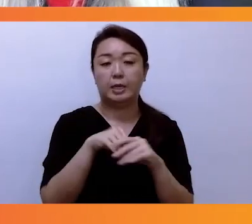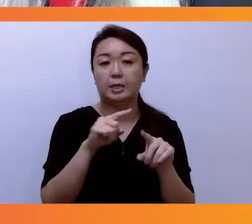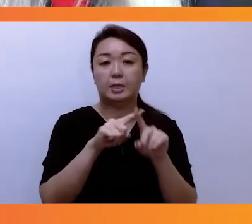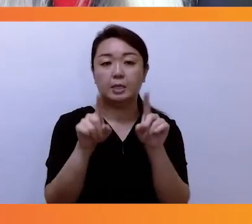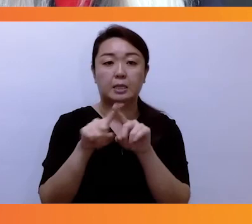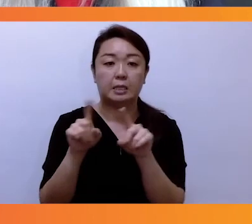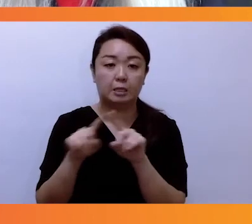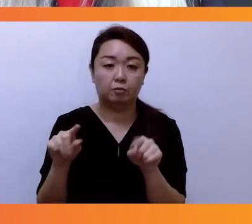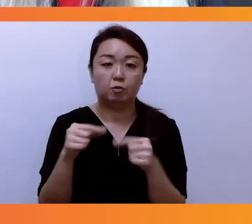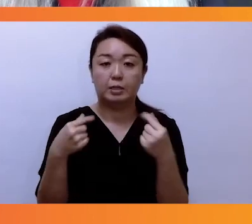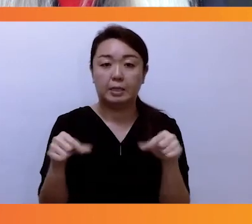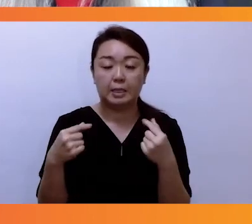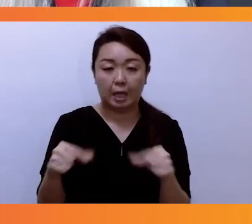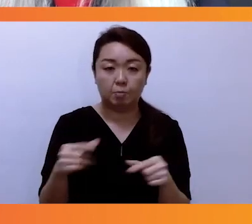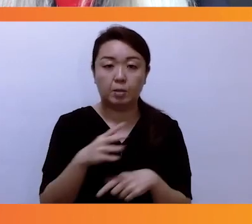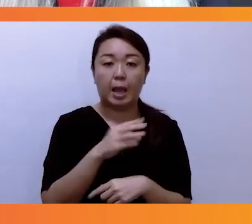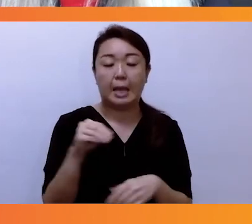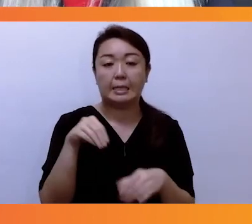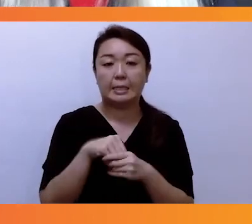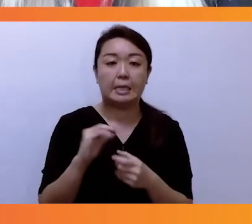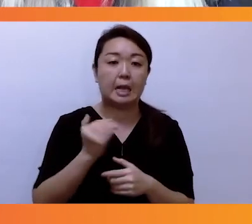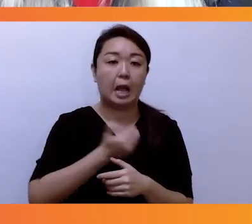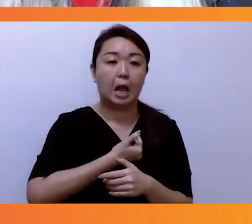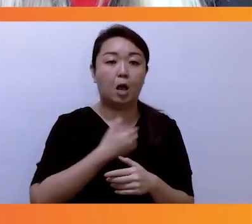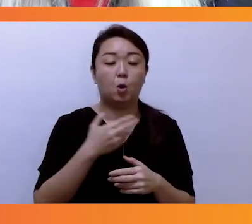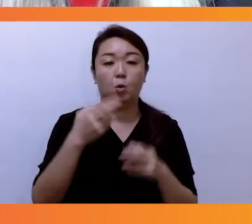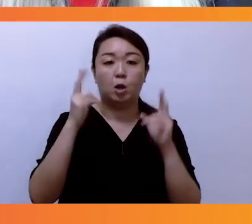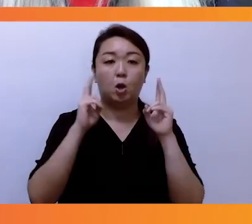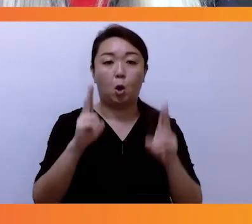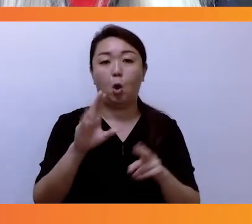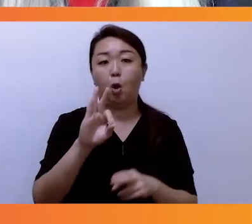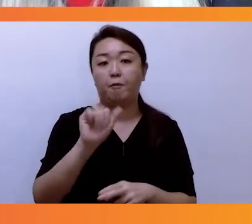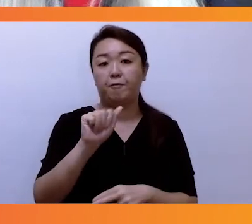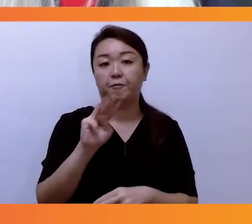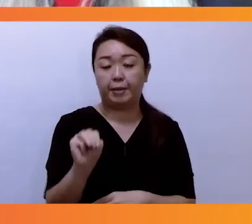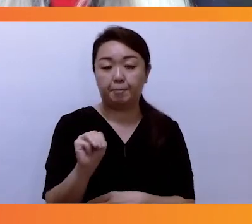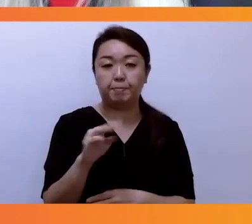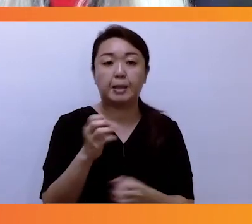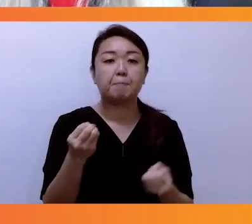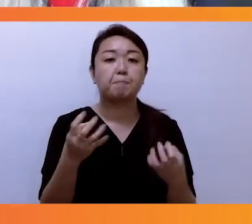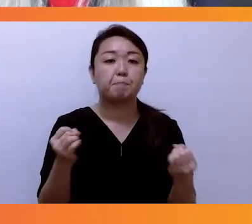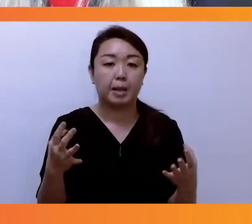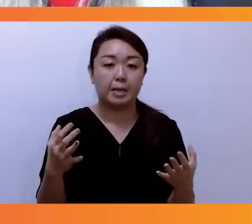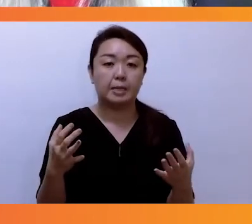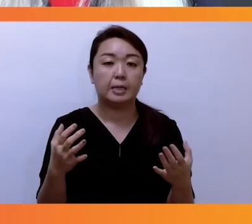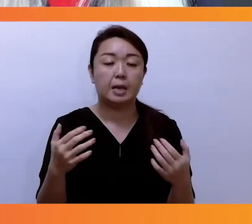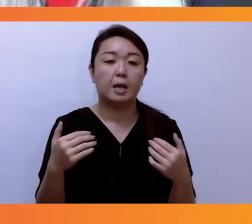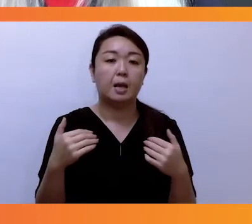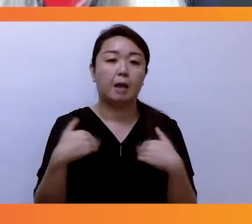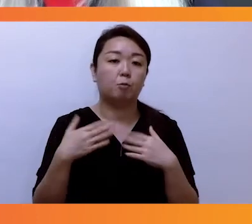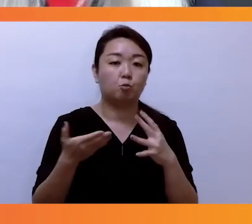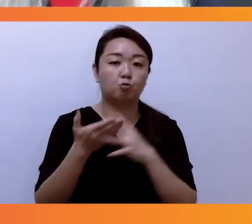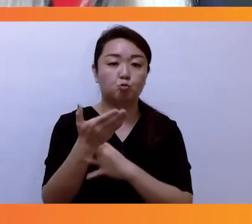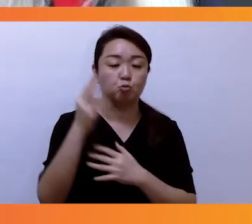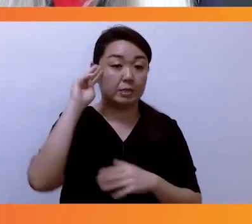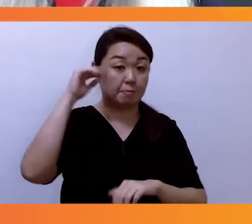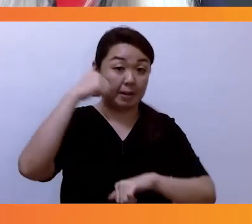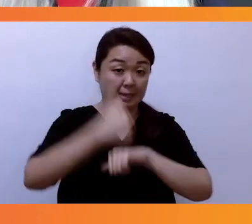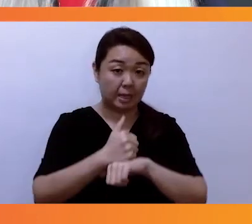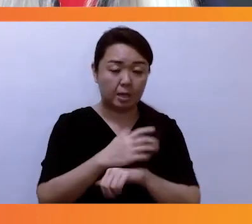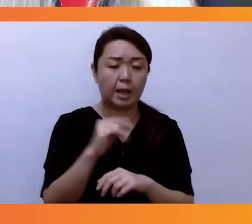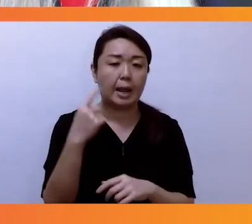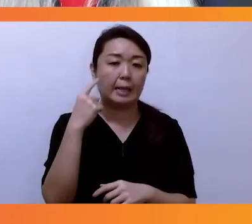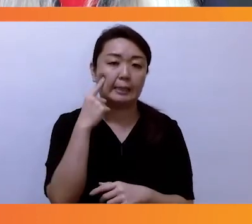in multiple games and is in our Hall of Fame. And a lot of that has come through her